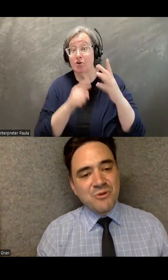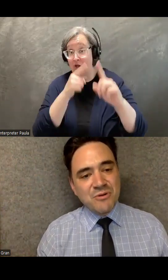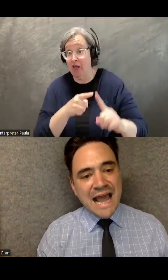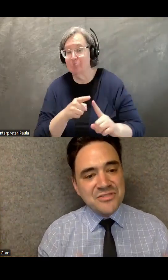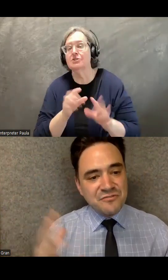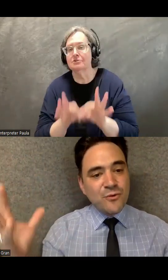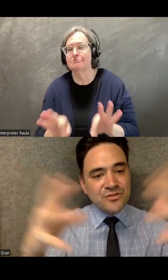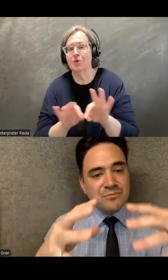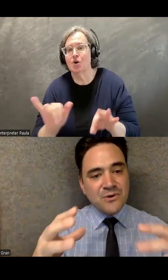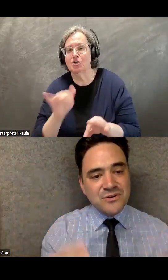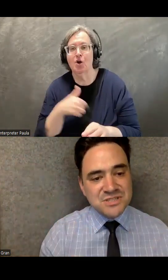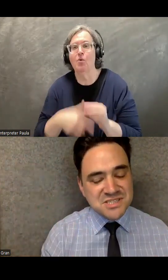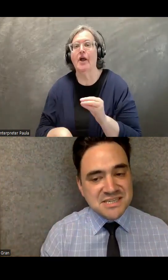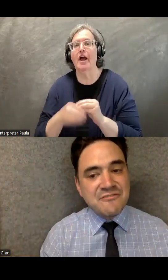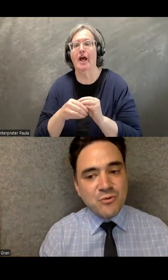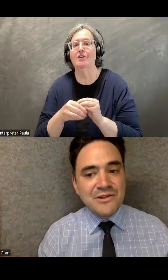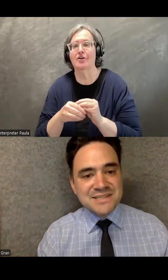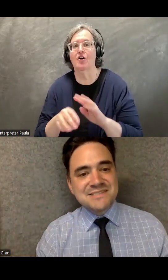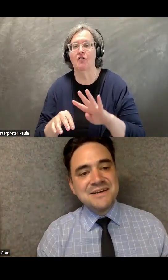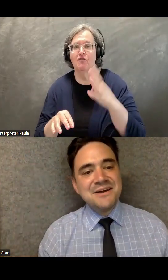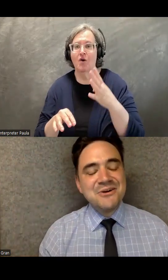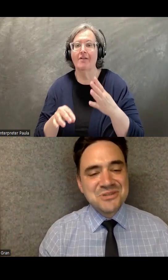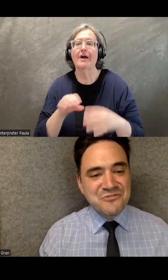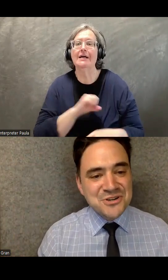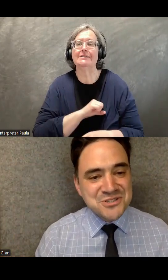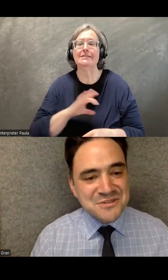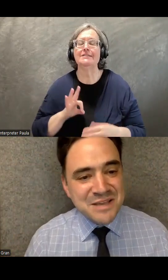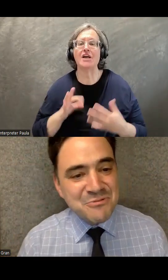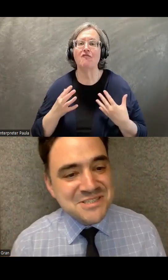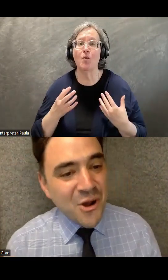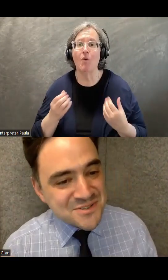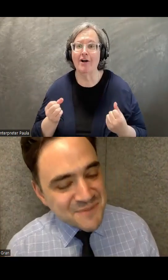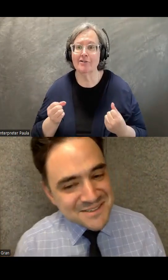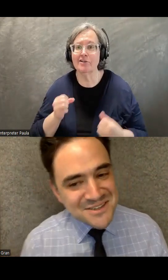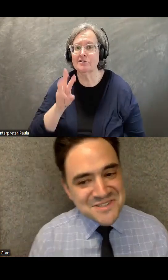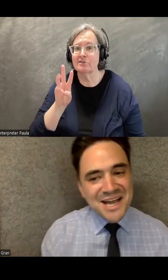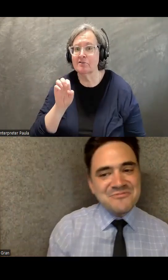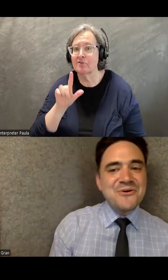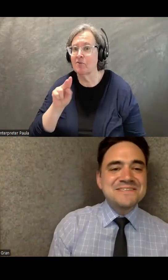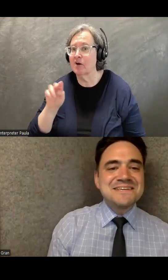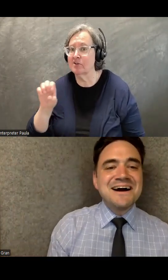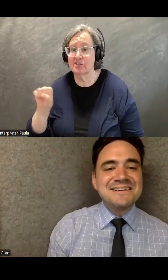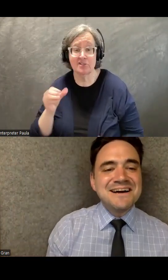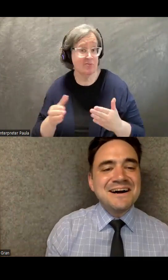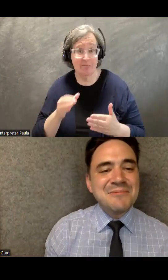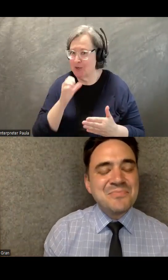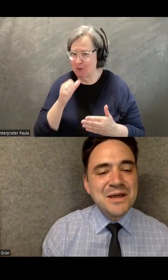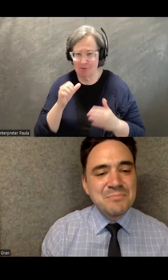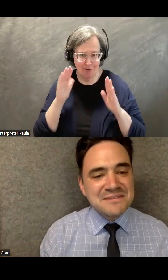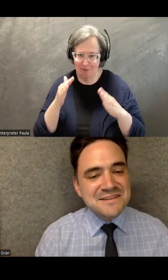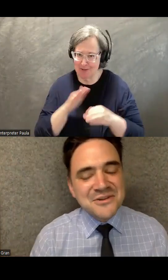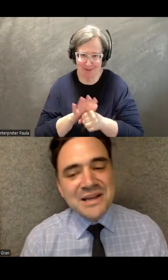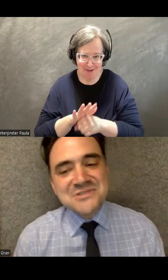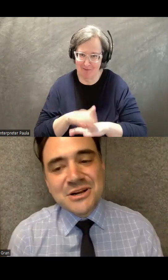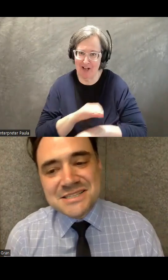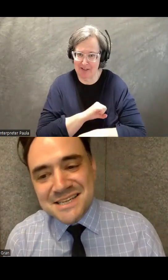as well, where we add the fourth component, which is staff wellness, which unfortunately maybe we don't spend enough time focusing on. But